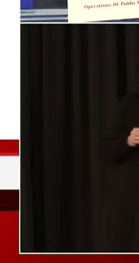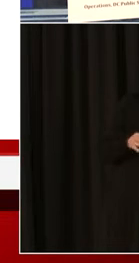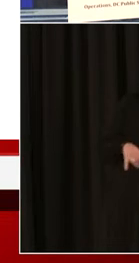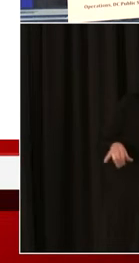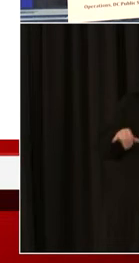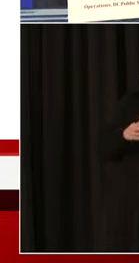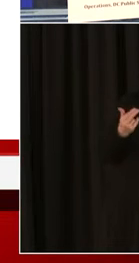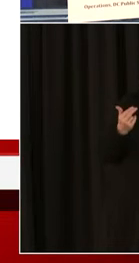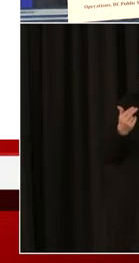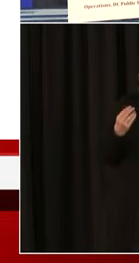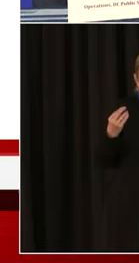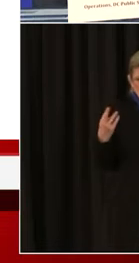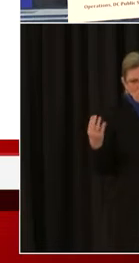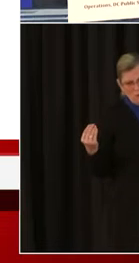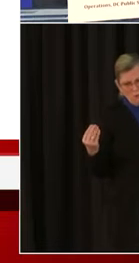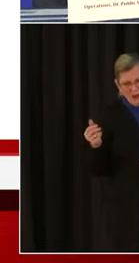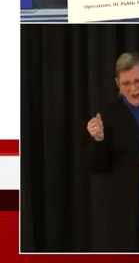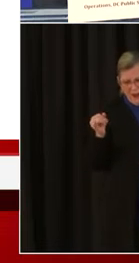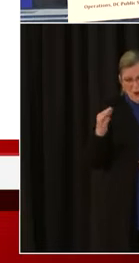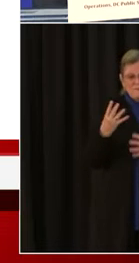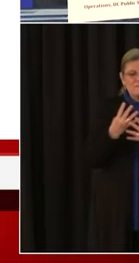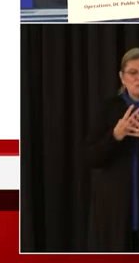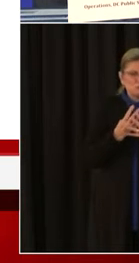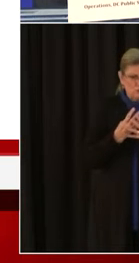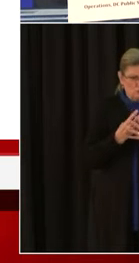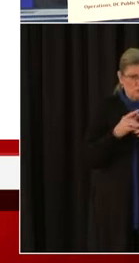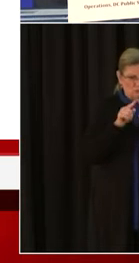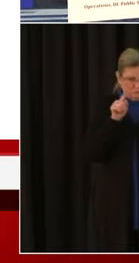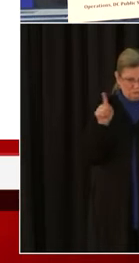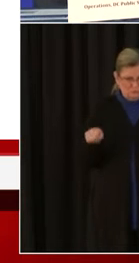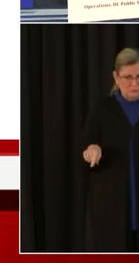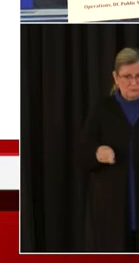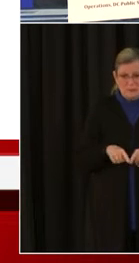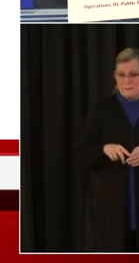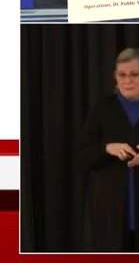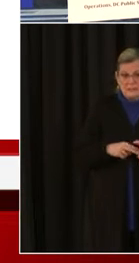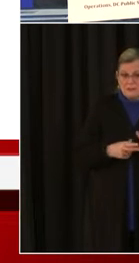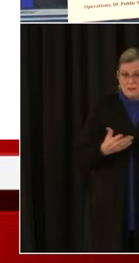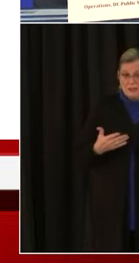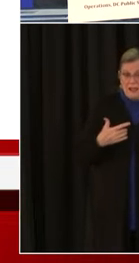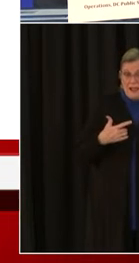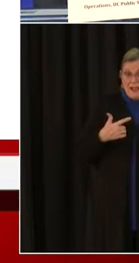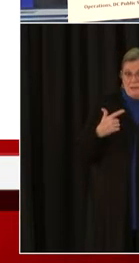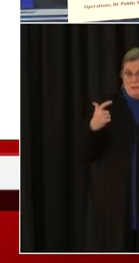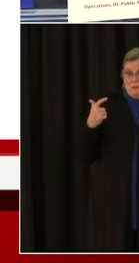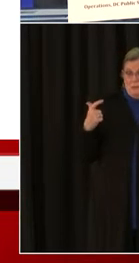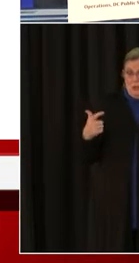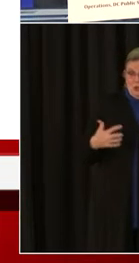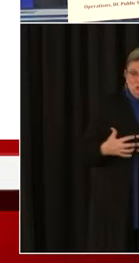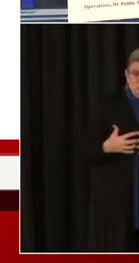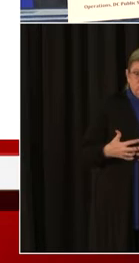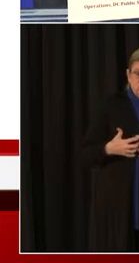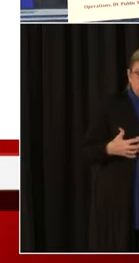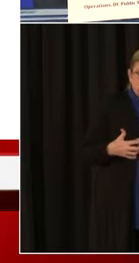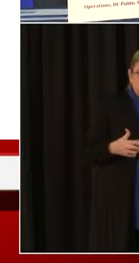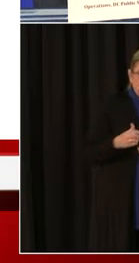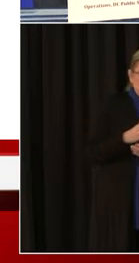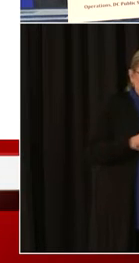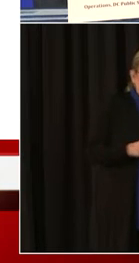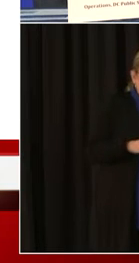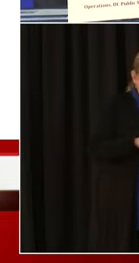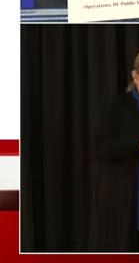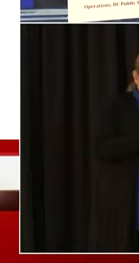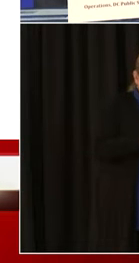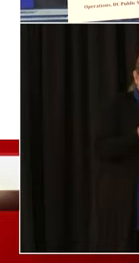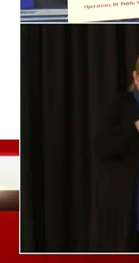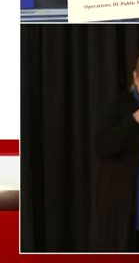HVAC system. That includes over 3,000 mobile HEPA filters that have been distributed to all of our schools. So every